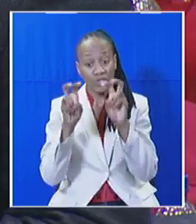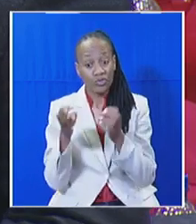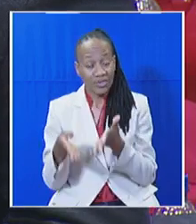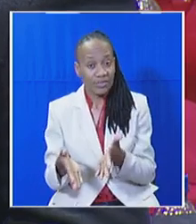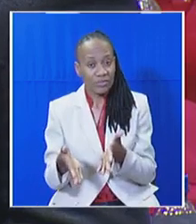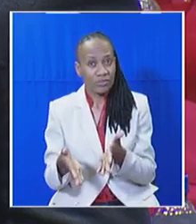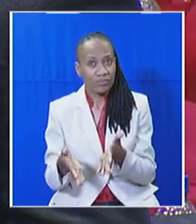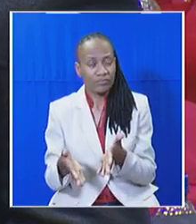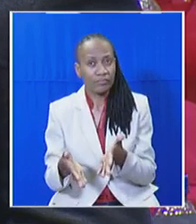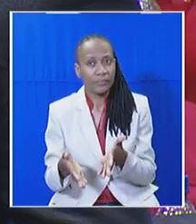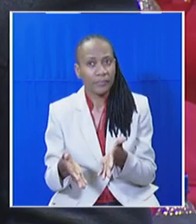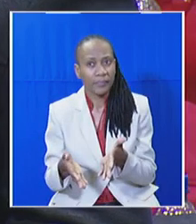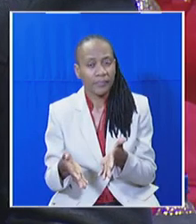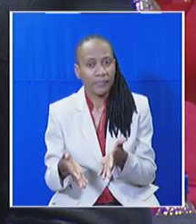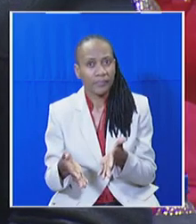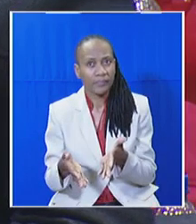Now,